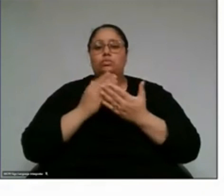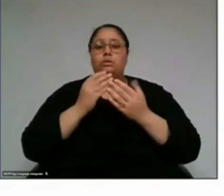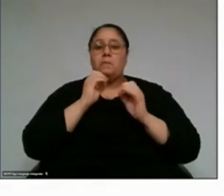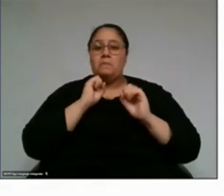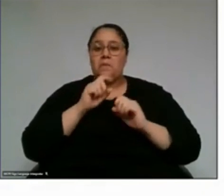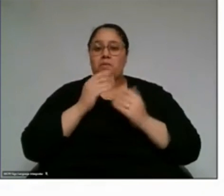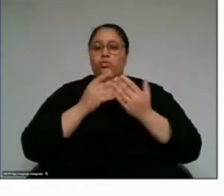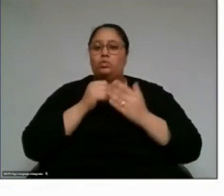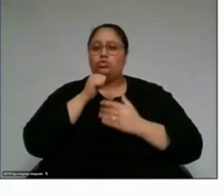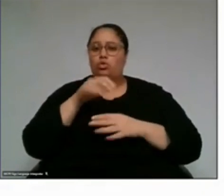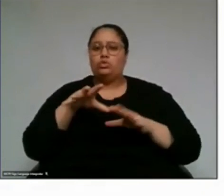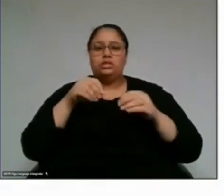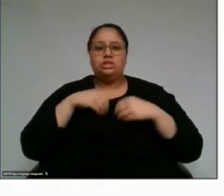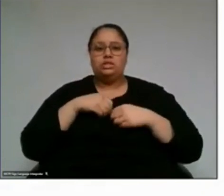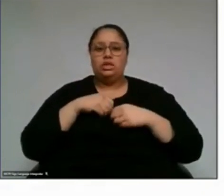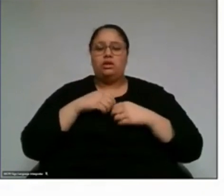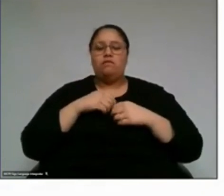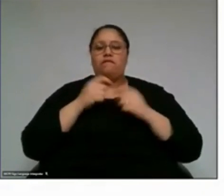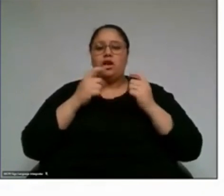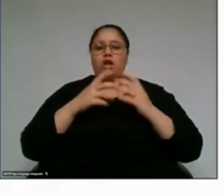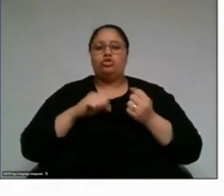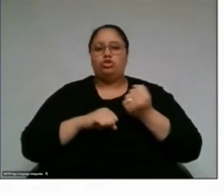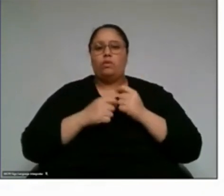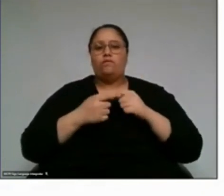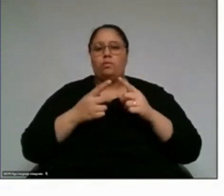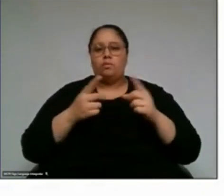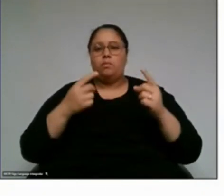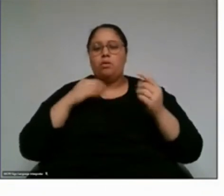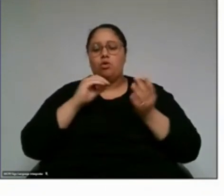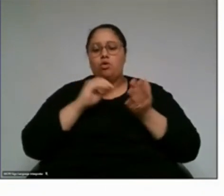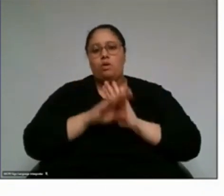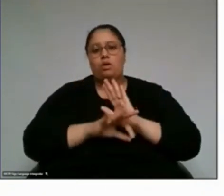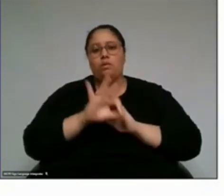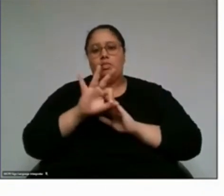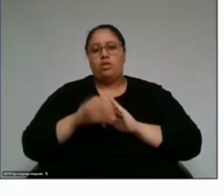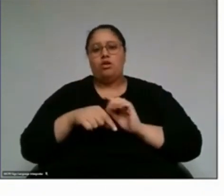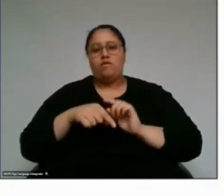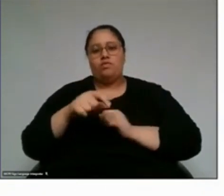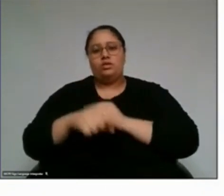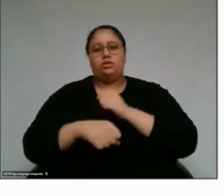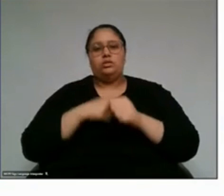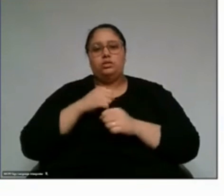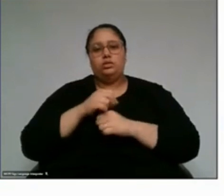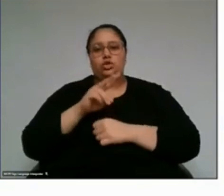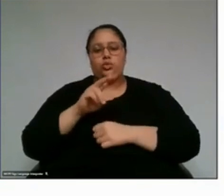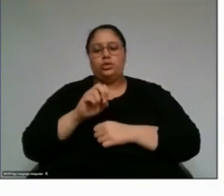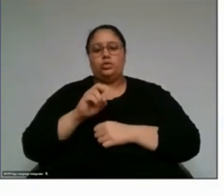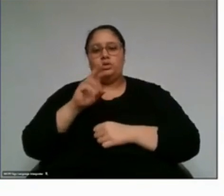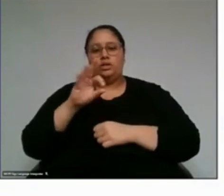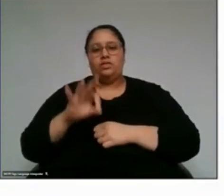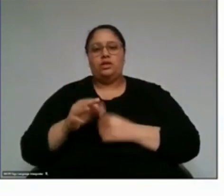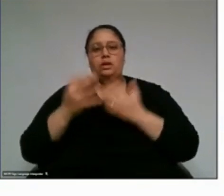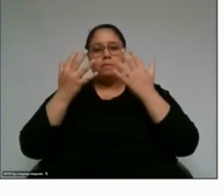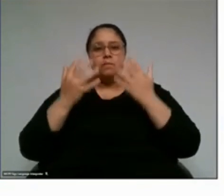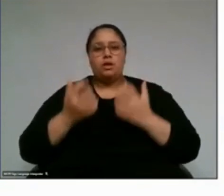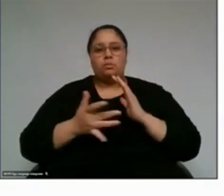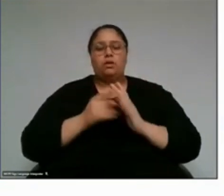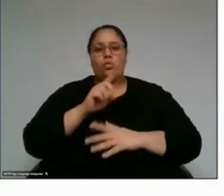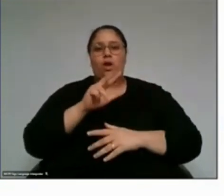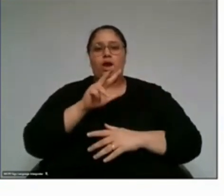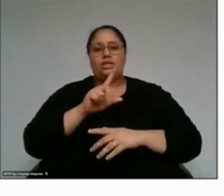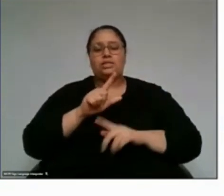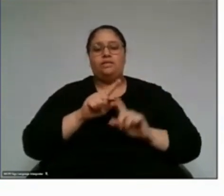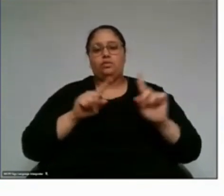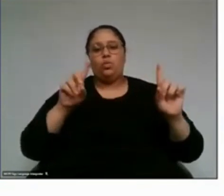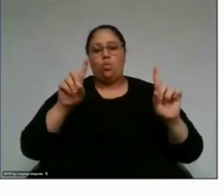from the department, I do note that in Programme 3 of this year's 2023 budget, pages 187 to 189, in case